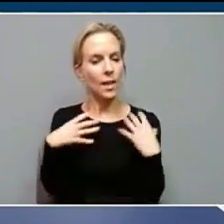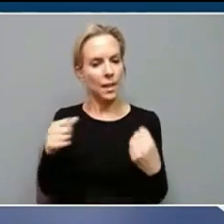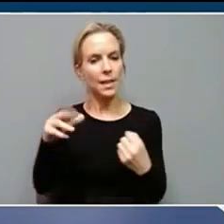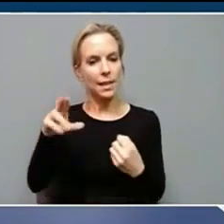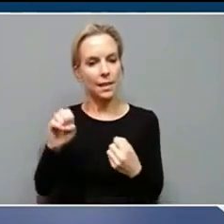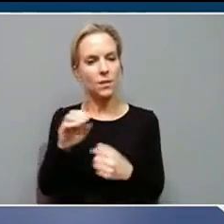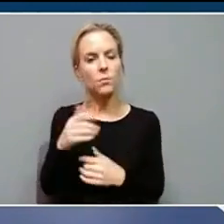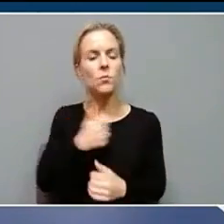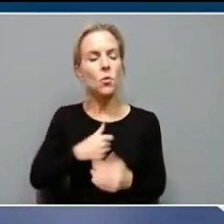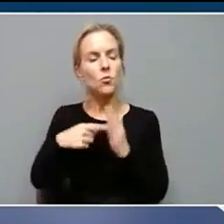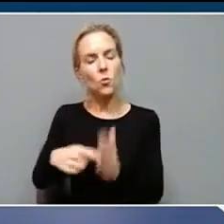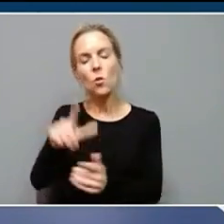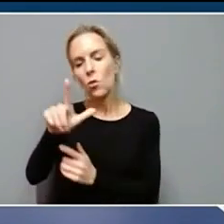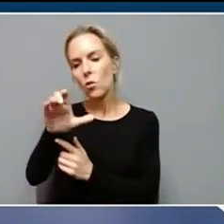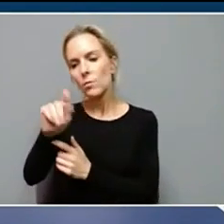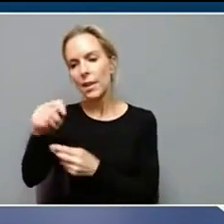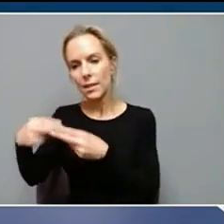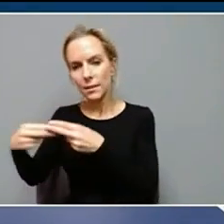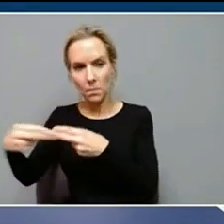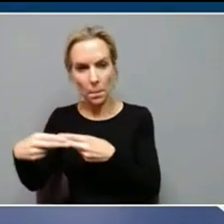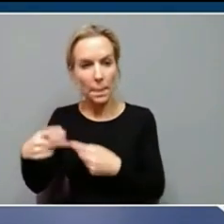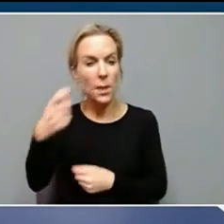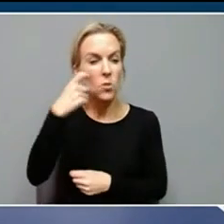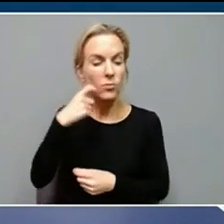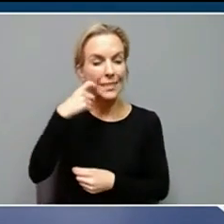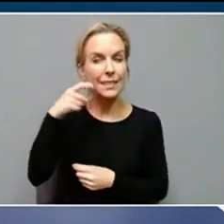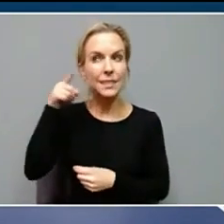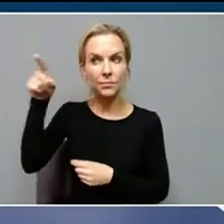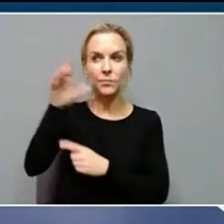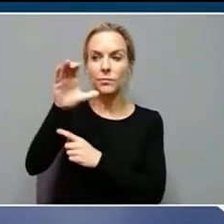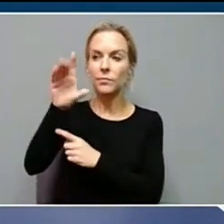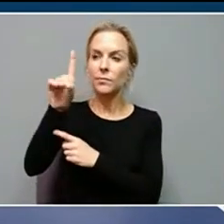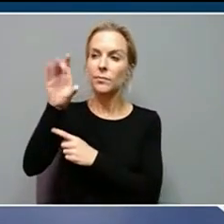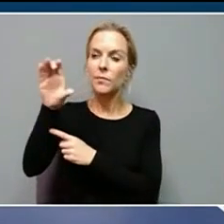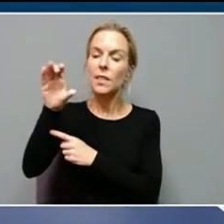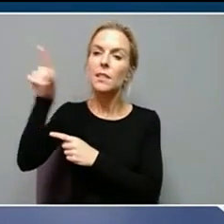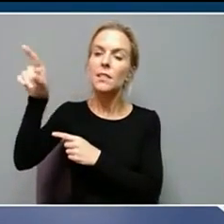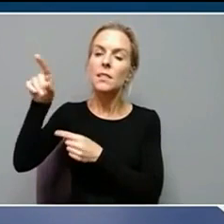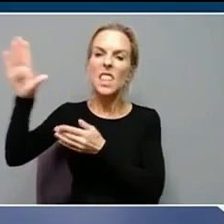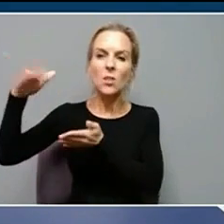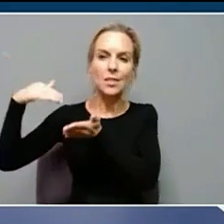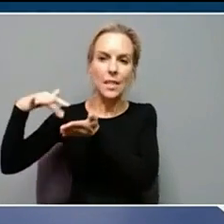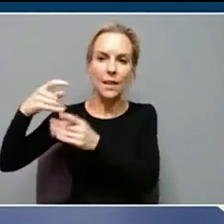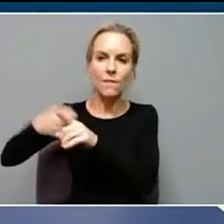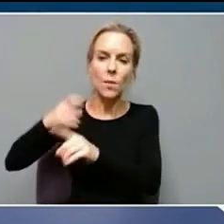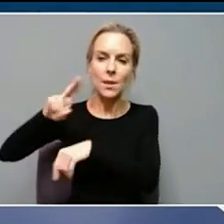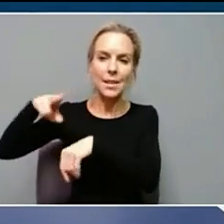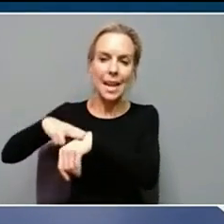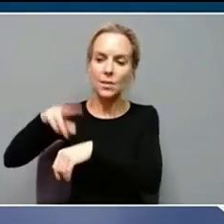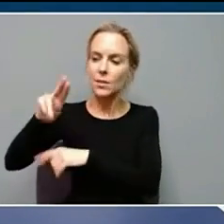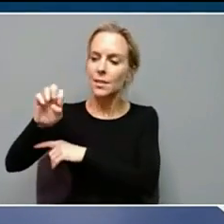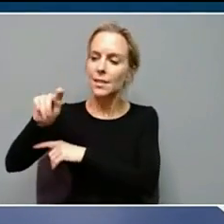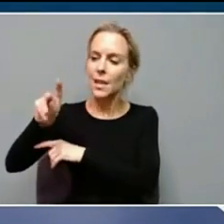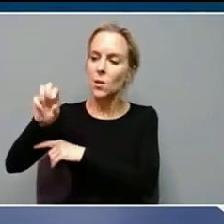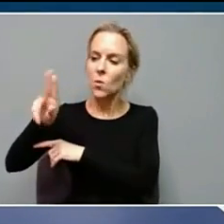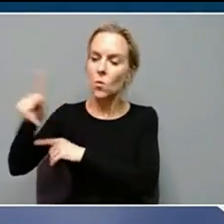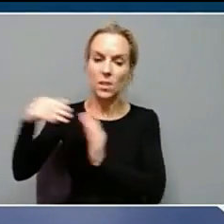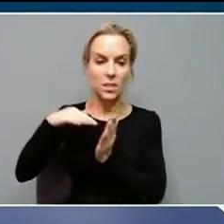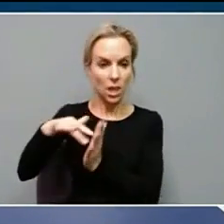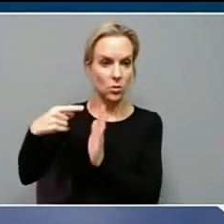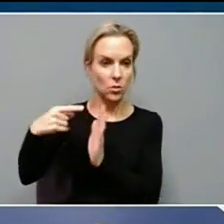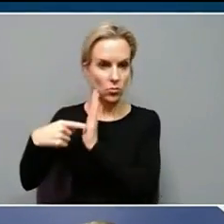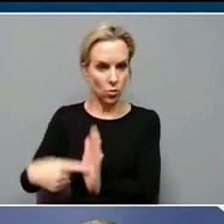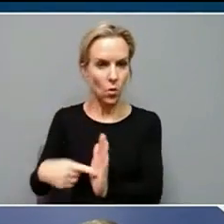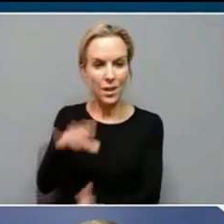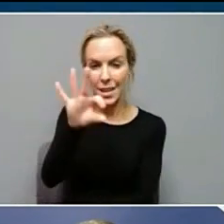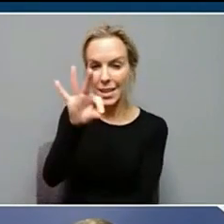slide. According to the most recent study from the CDC's National Safety Network, the facilities shown here are reporting at least